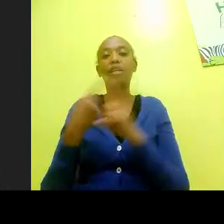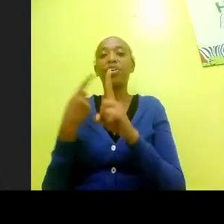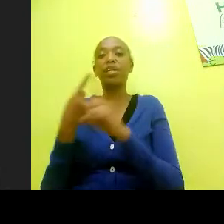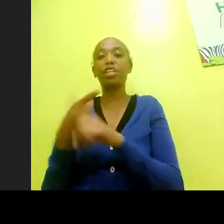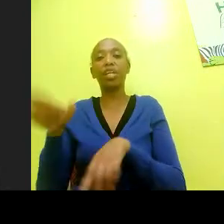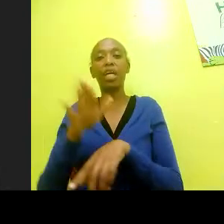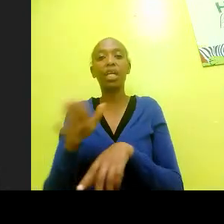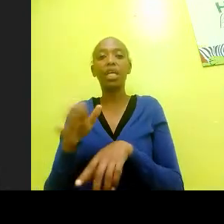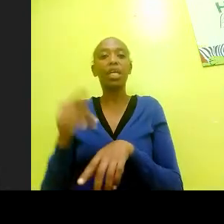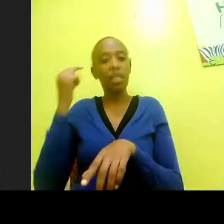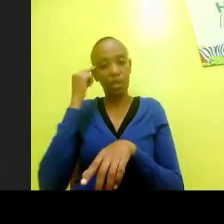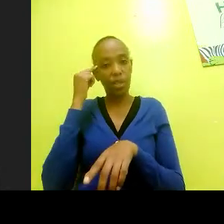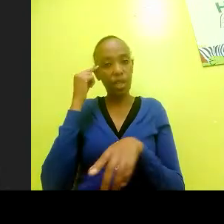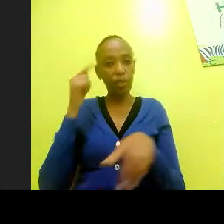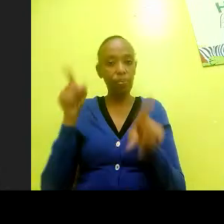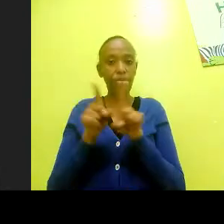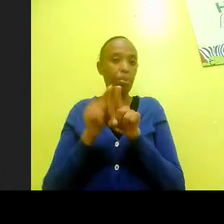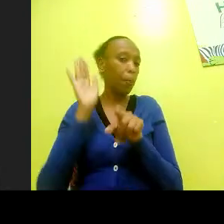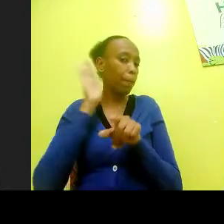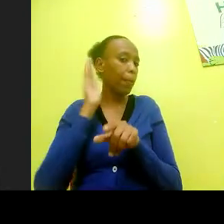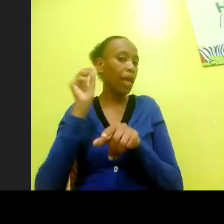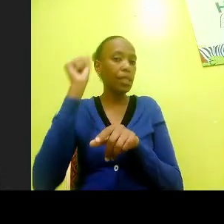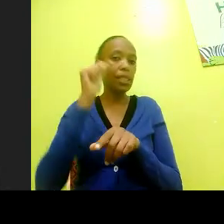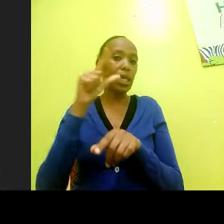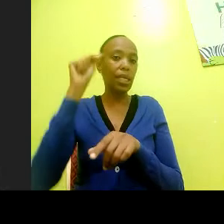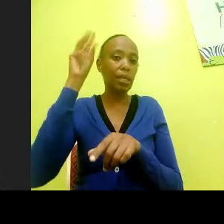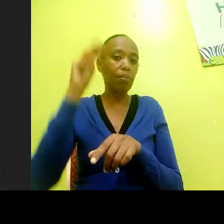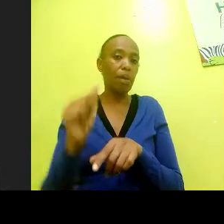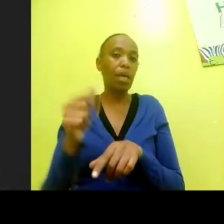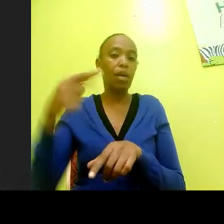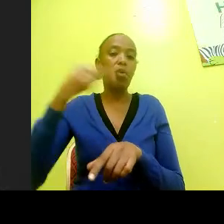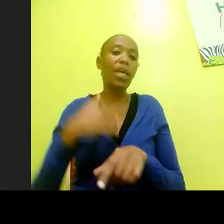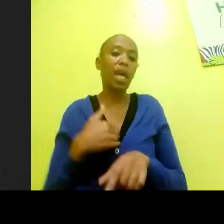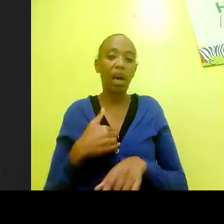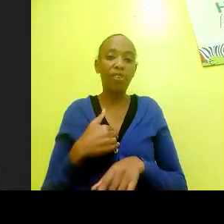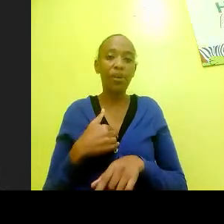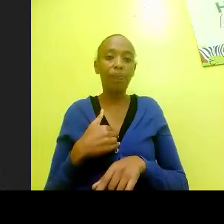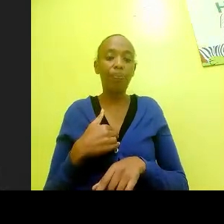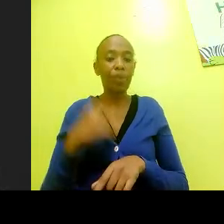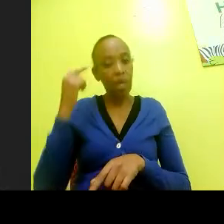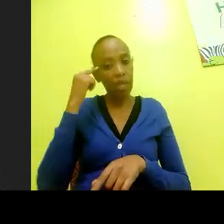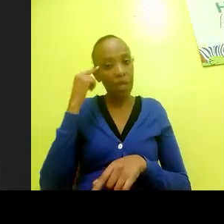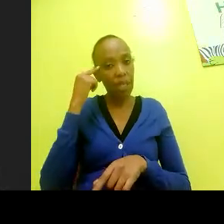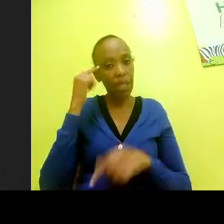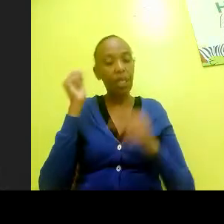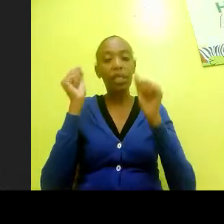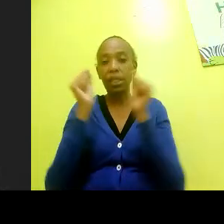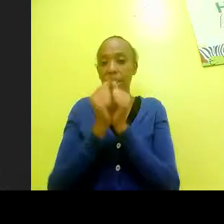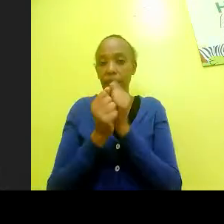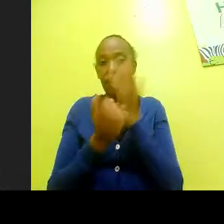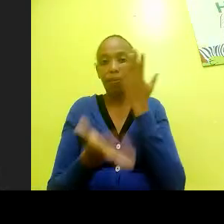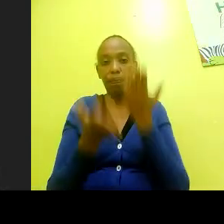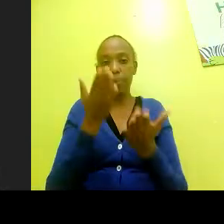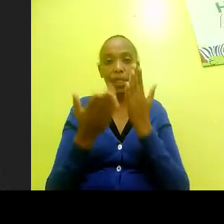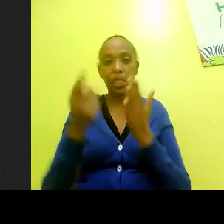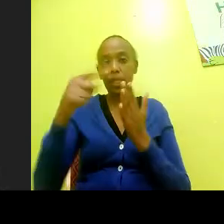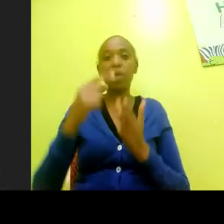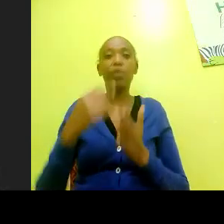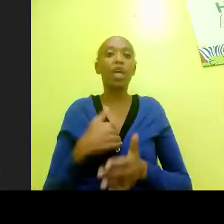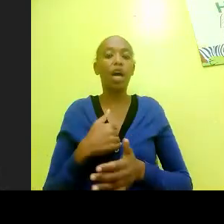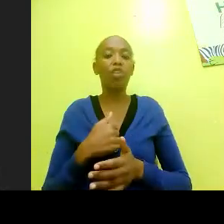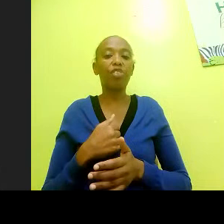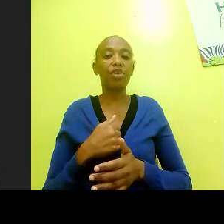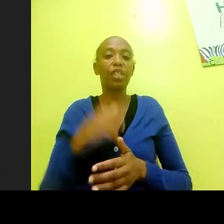I think, as you heard Salima, we have, I think, 10 metrics, and we will have to